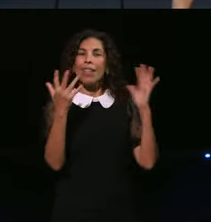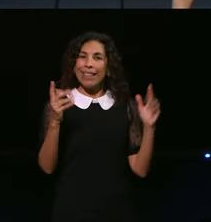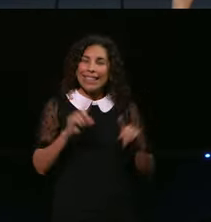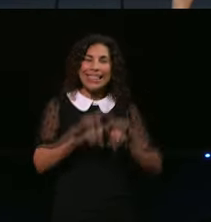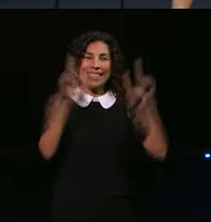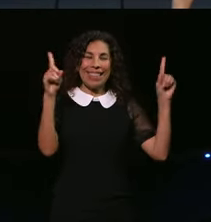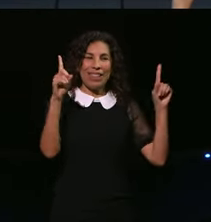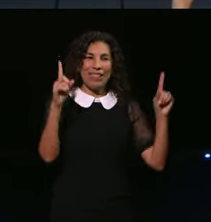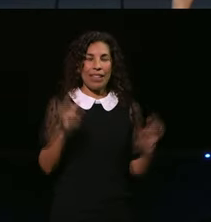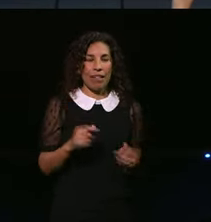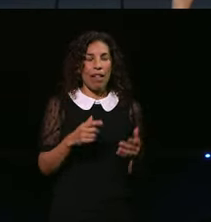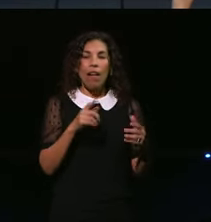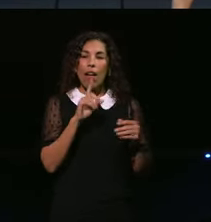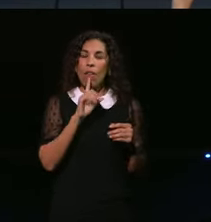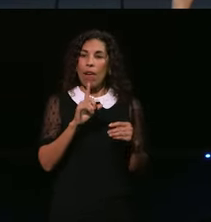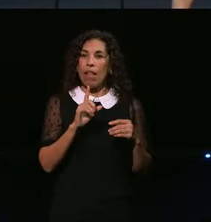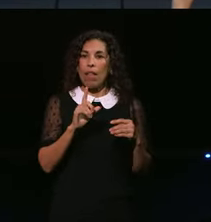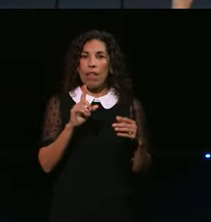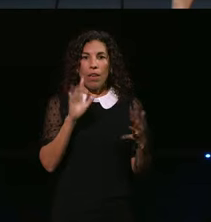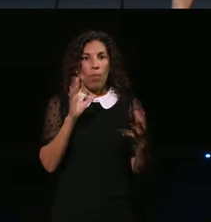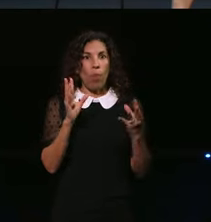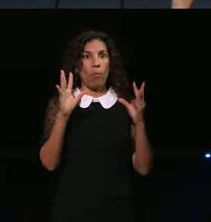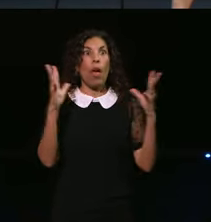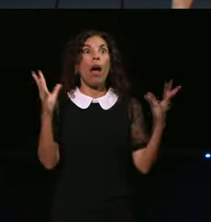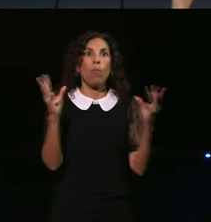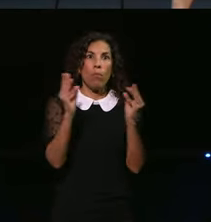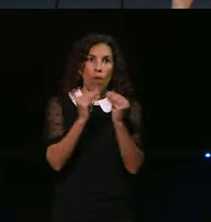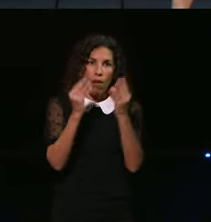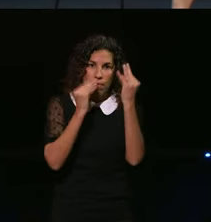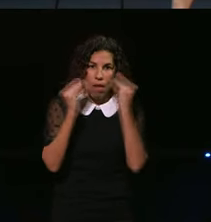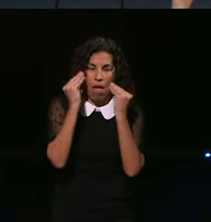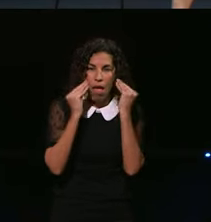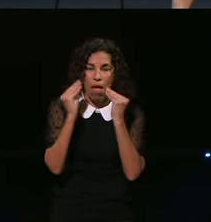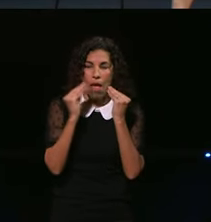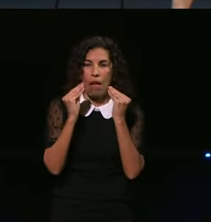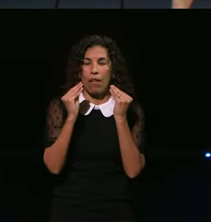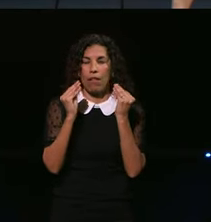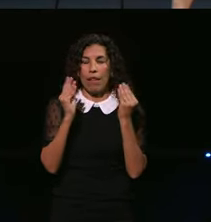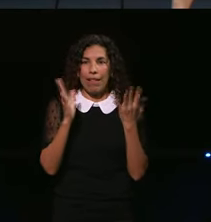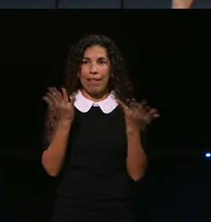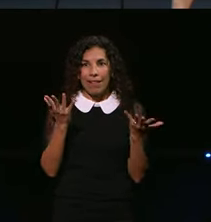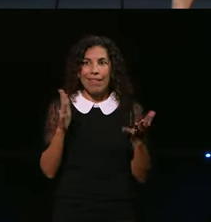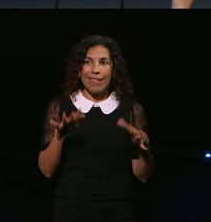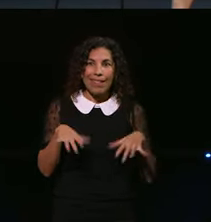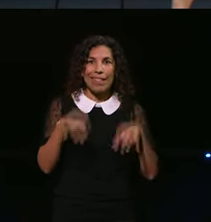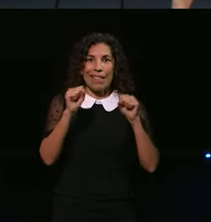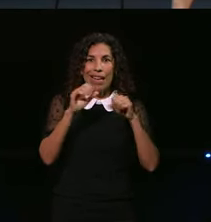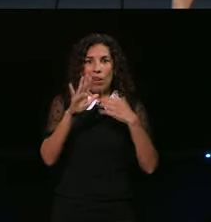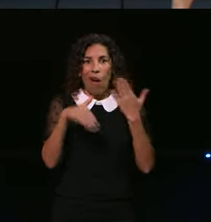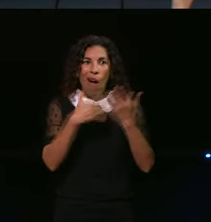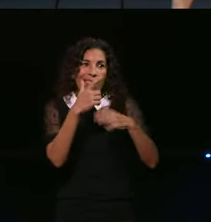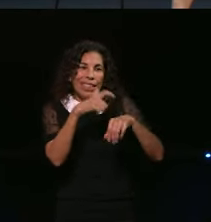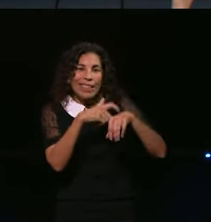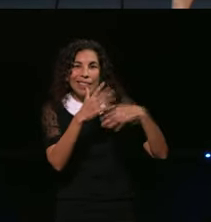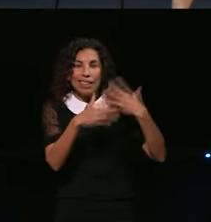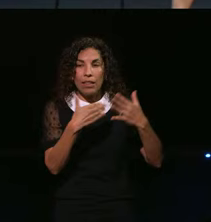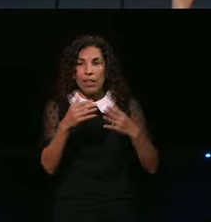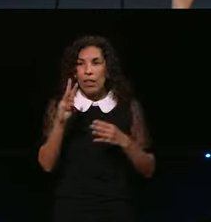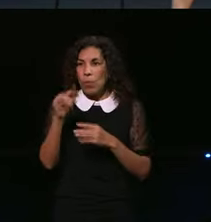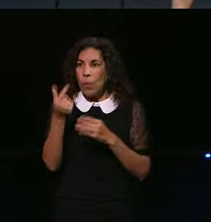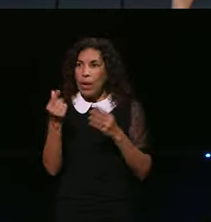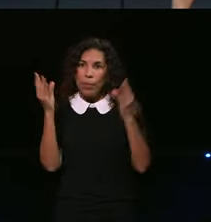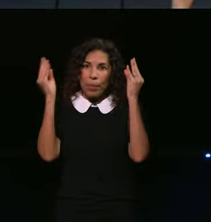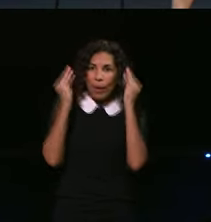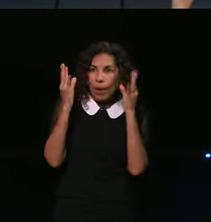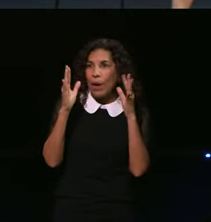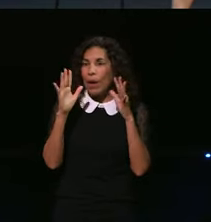I think heavily it was more makeup that was taking so, you know, taking all that time. I put on a wig and I